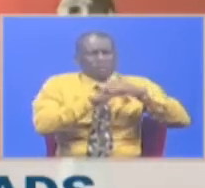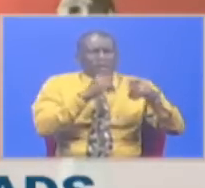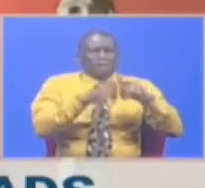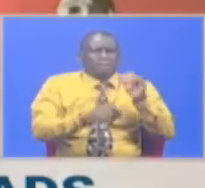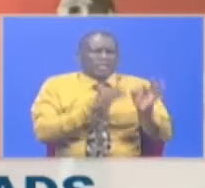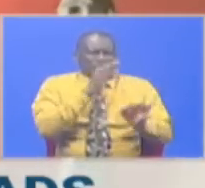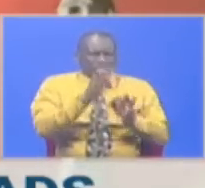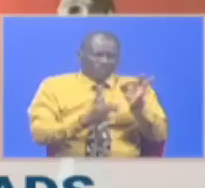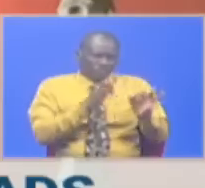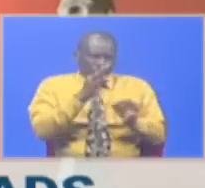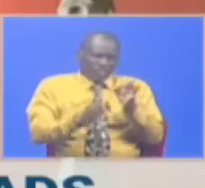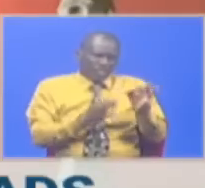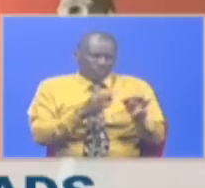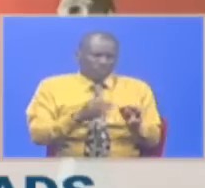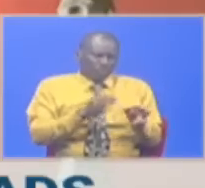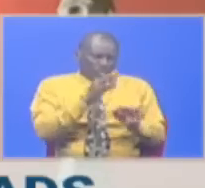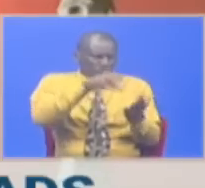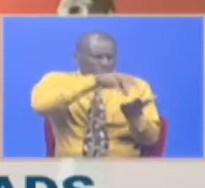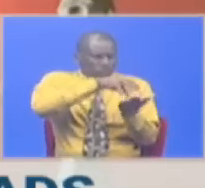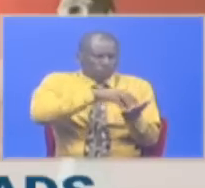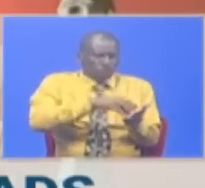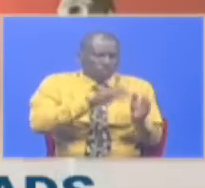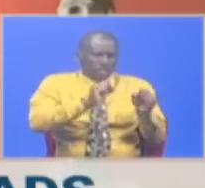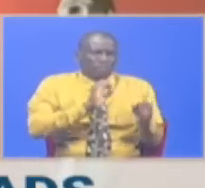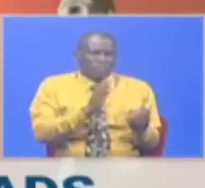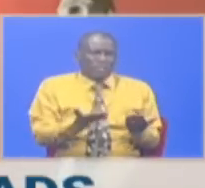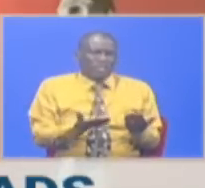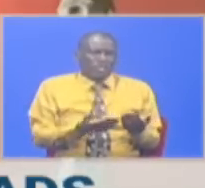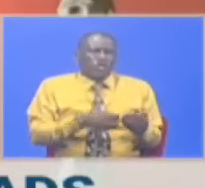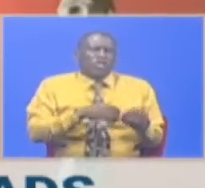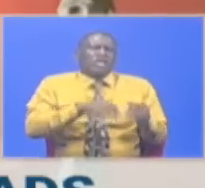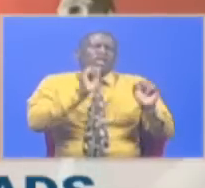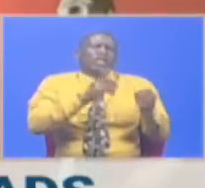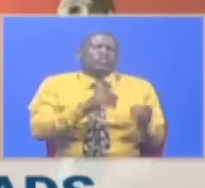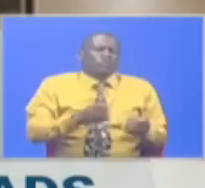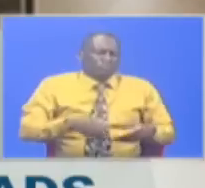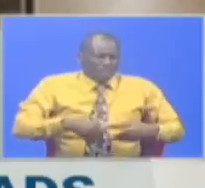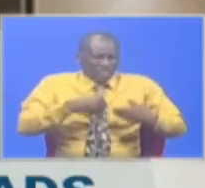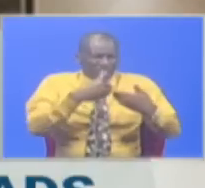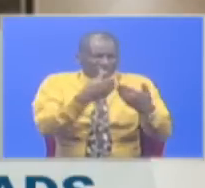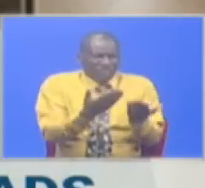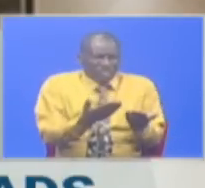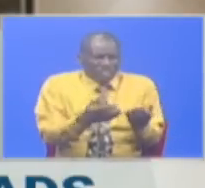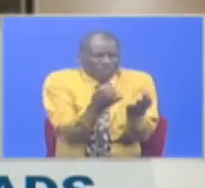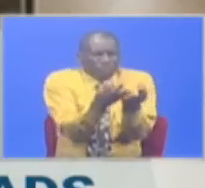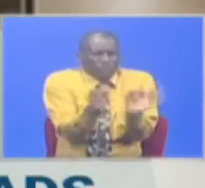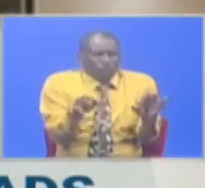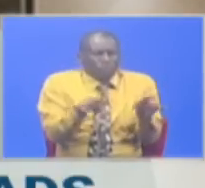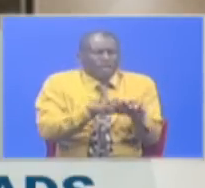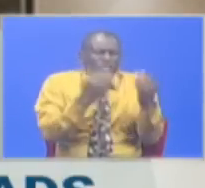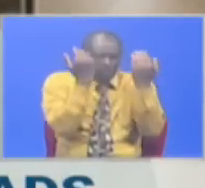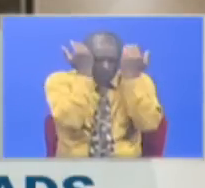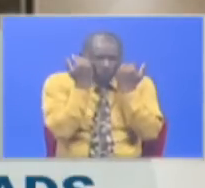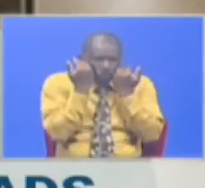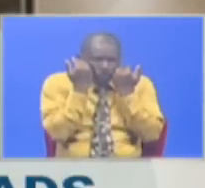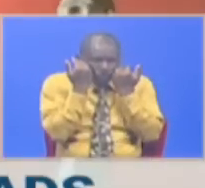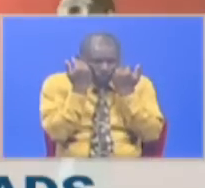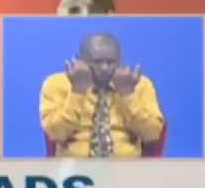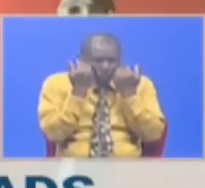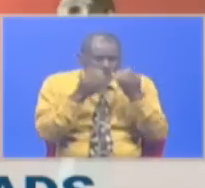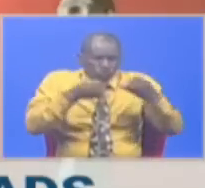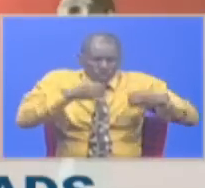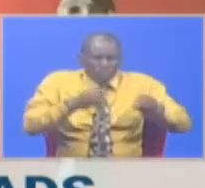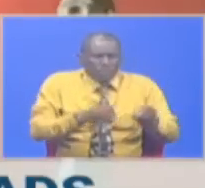if the ideal situation would be, would you be granted the discretion as the judiciary to impose these hefty